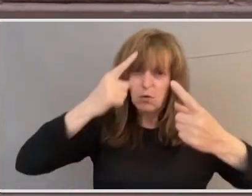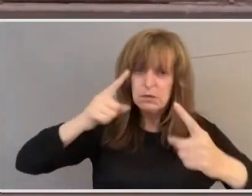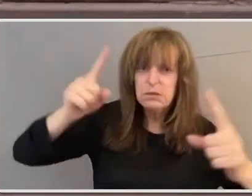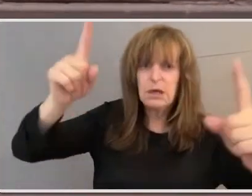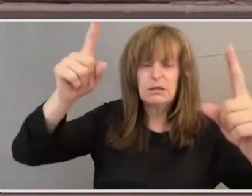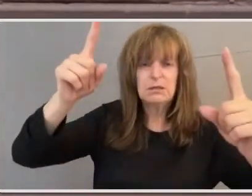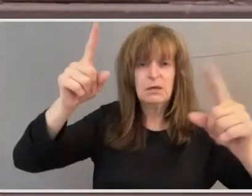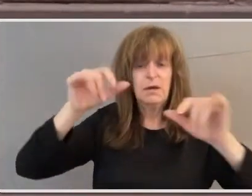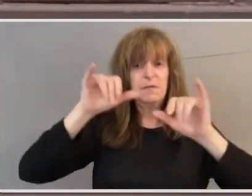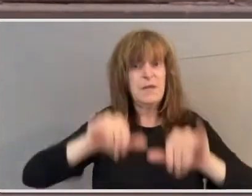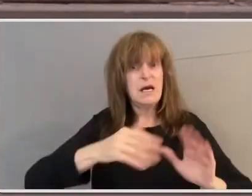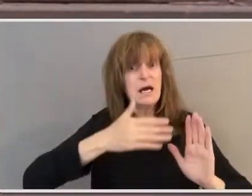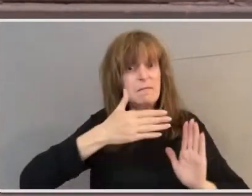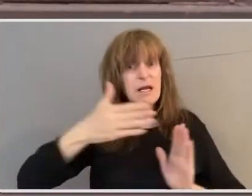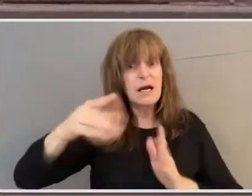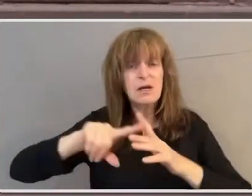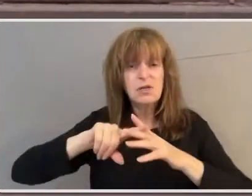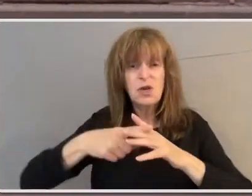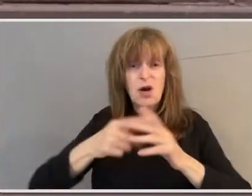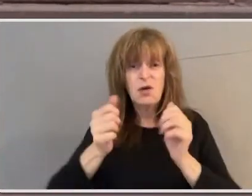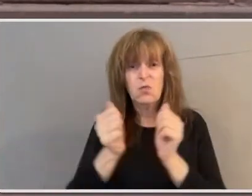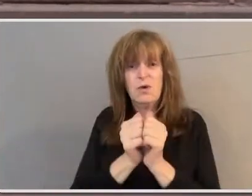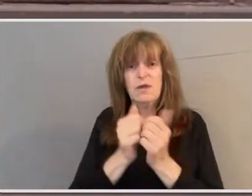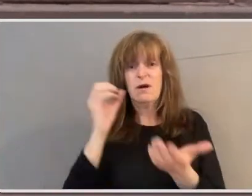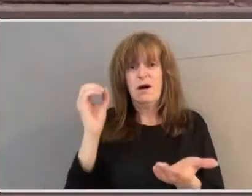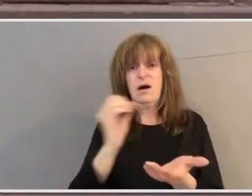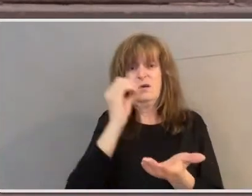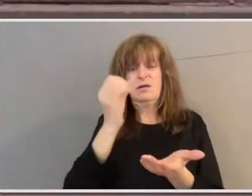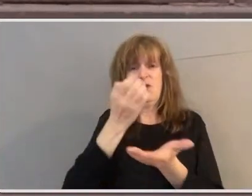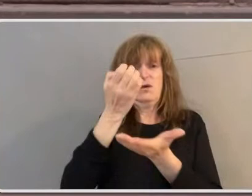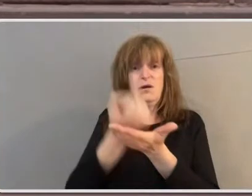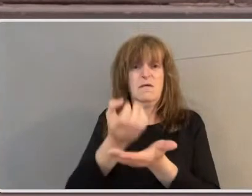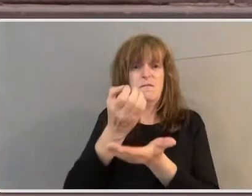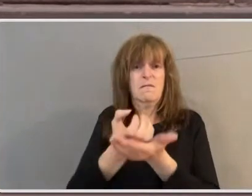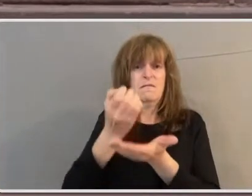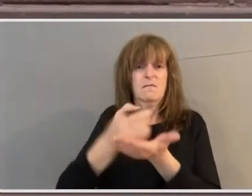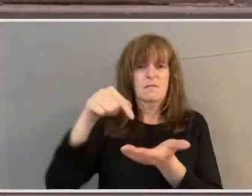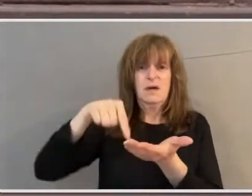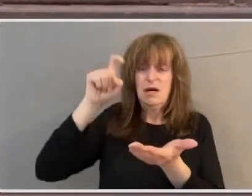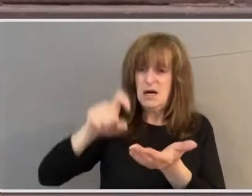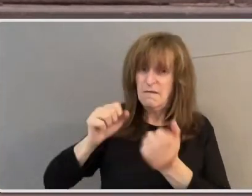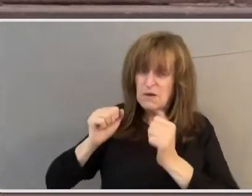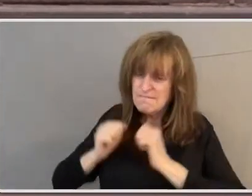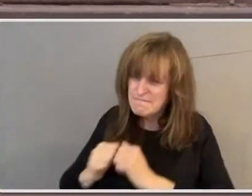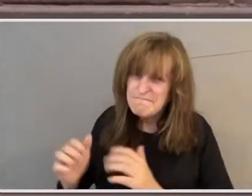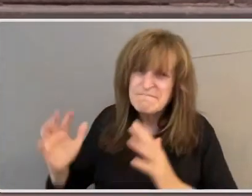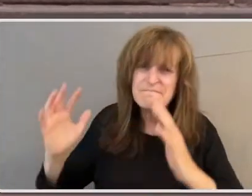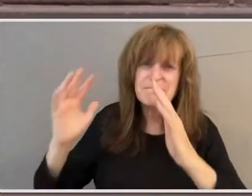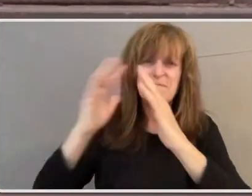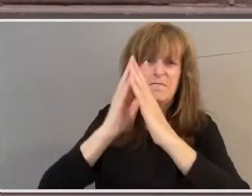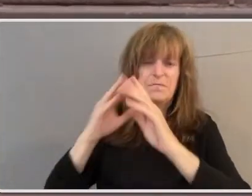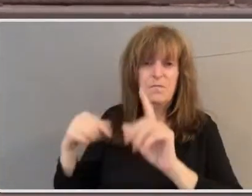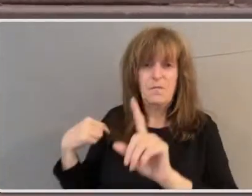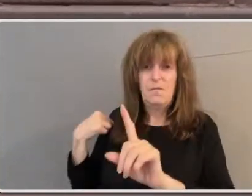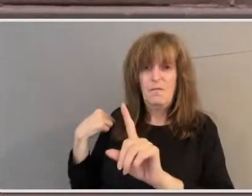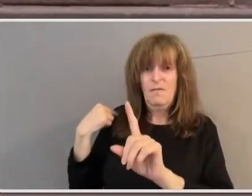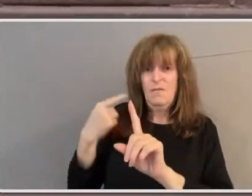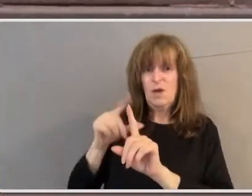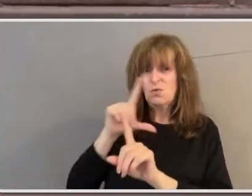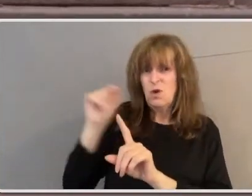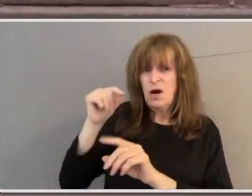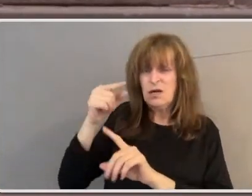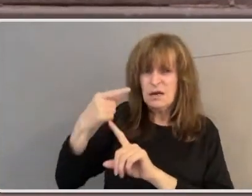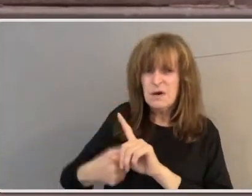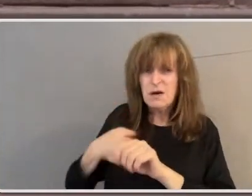Ontario's economy. Over the past 20 months, working with our federal and municipal partners, our government